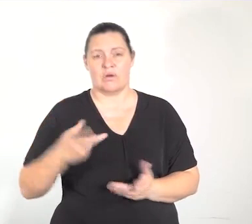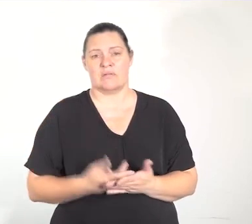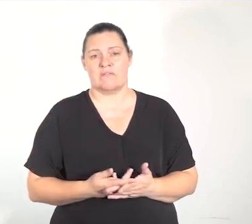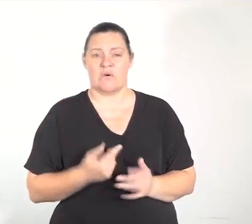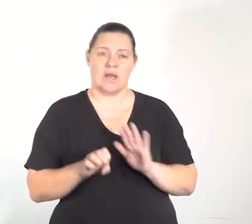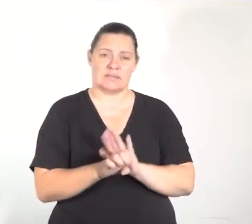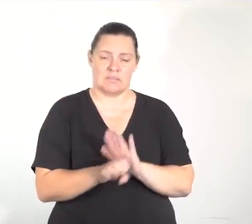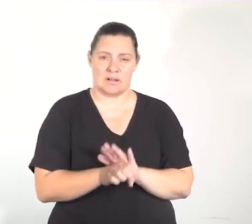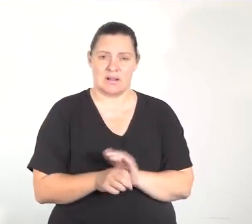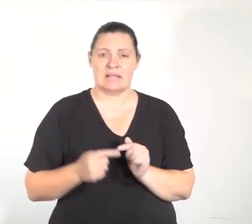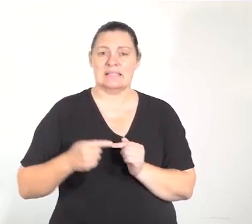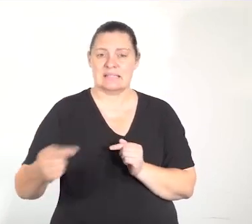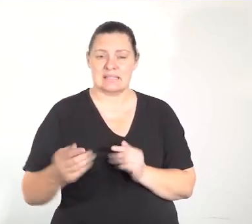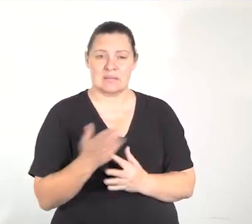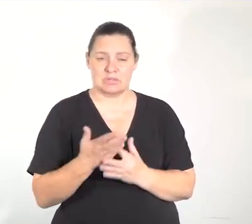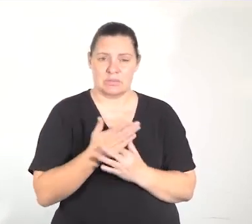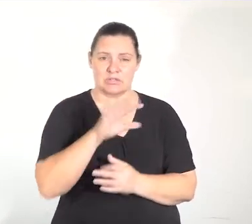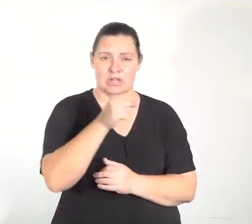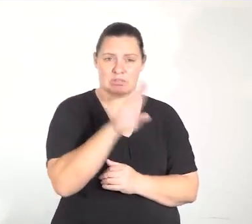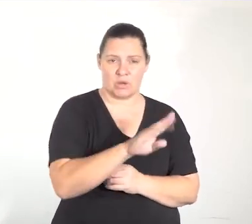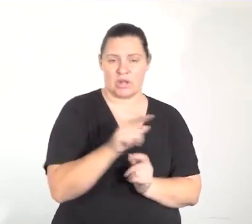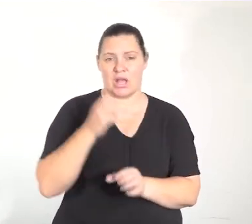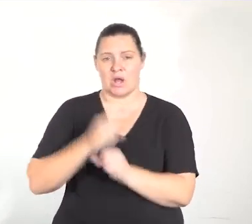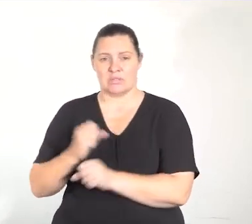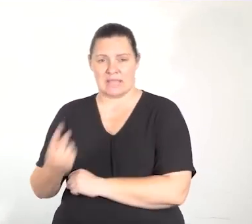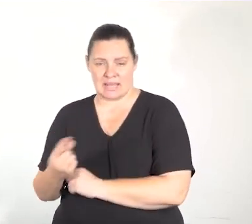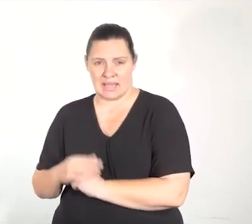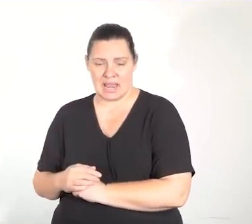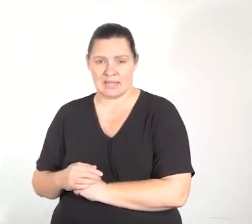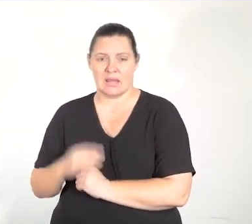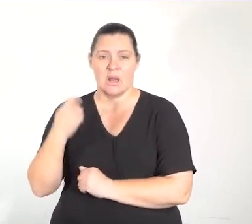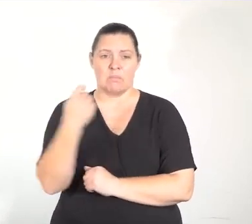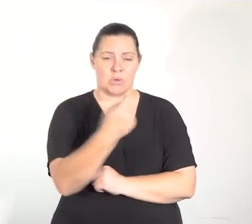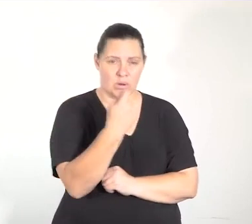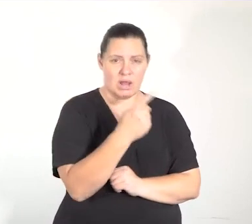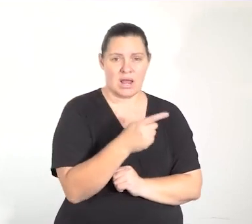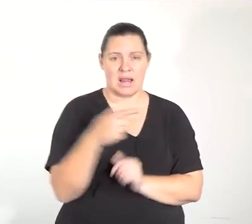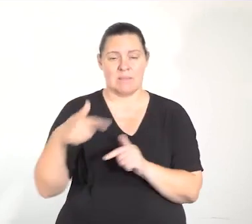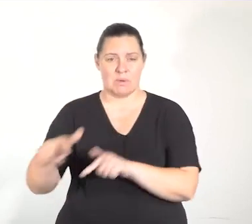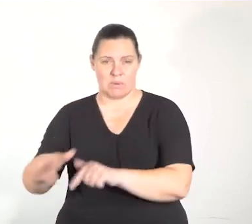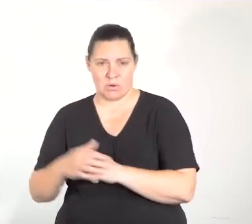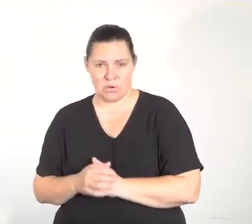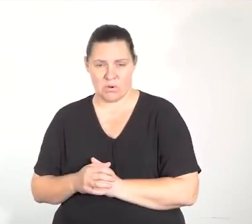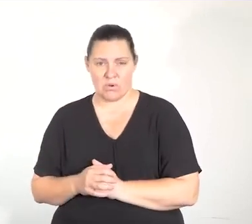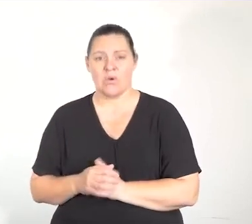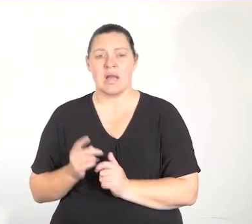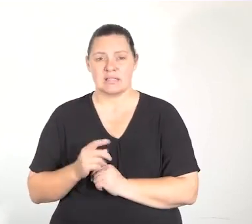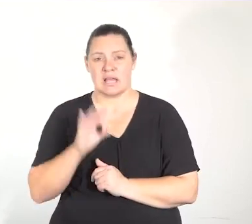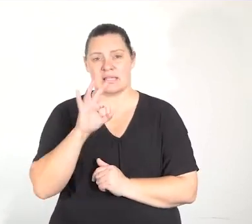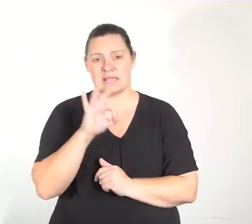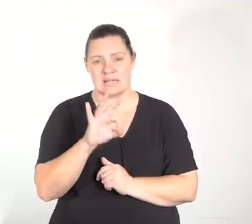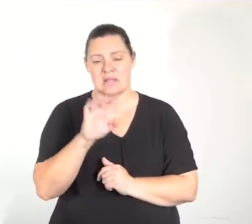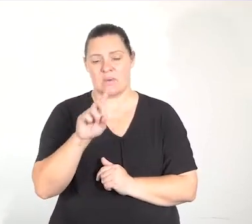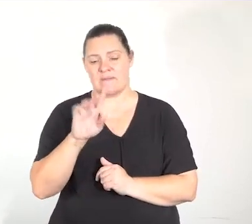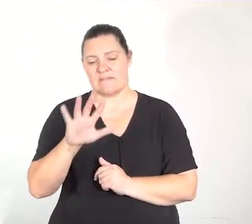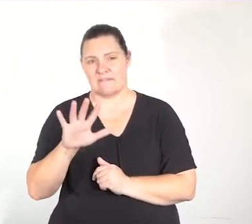traveled. For example, the distance between Johannesburg in Gauteng and Polokwane in Limpopo is